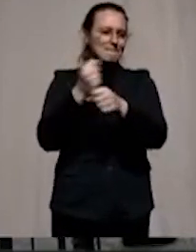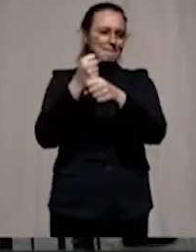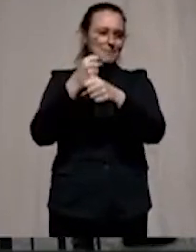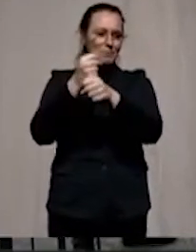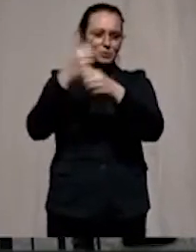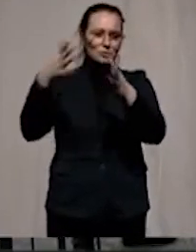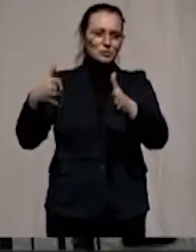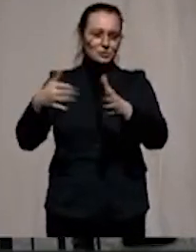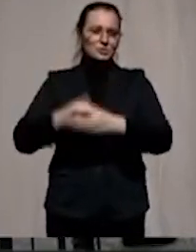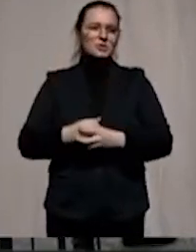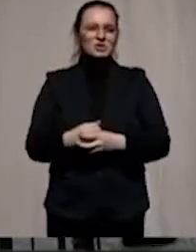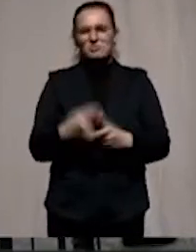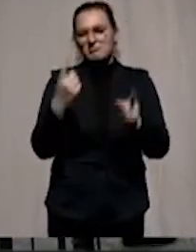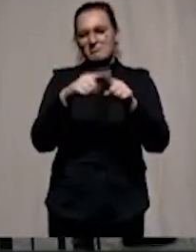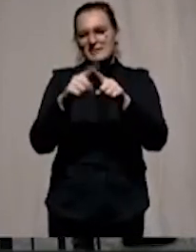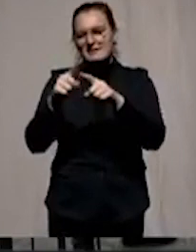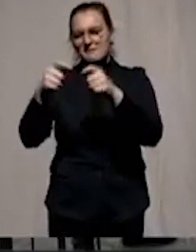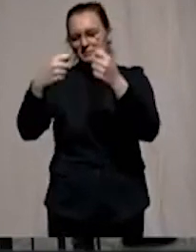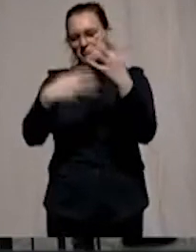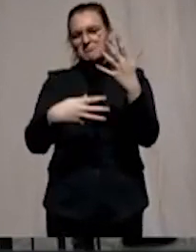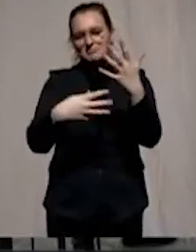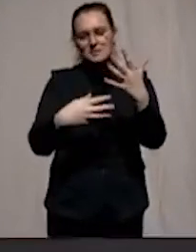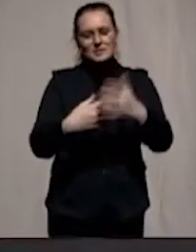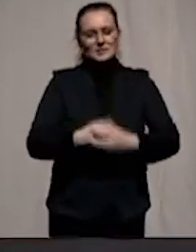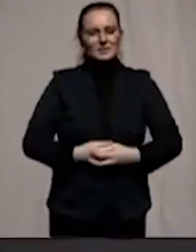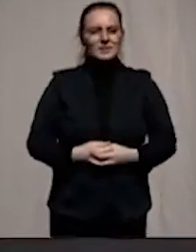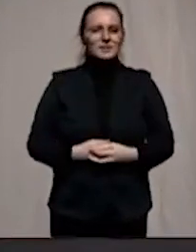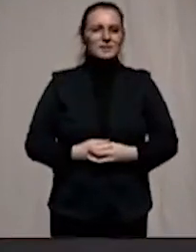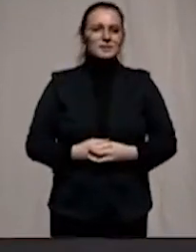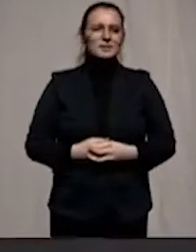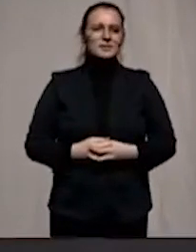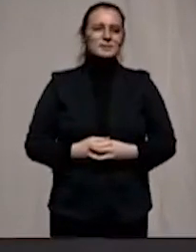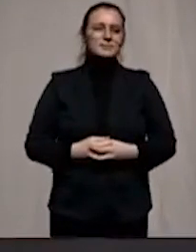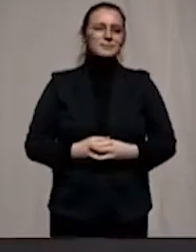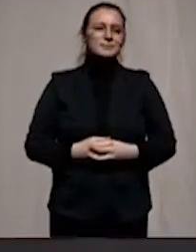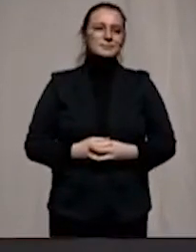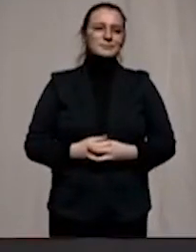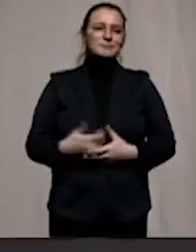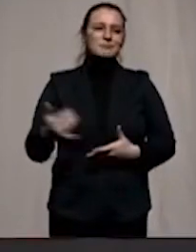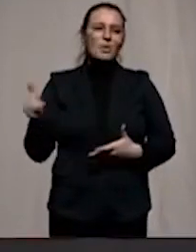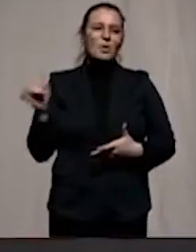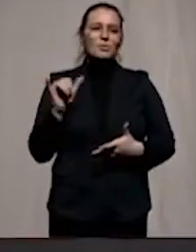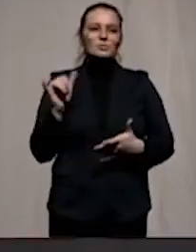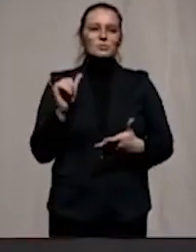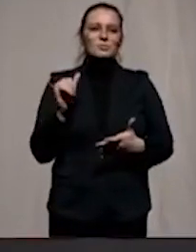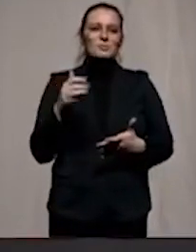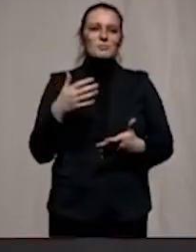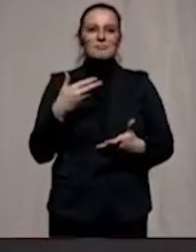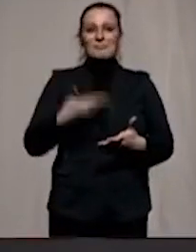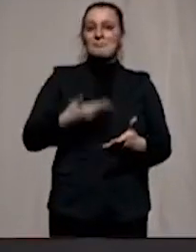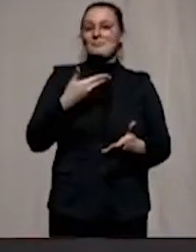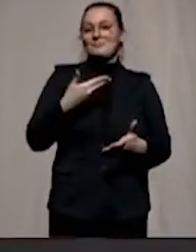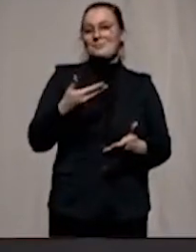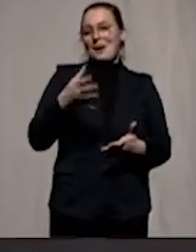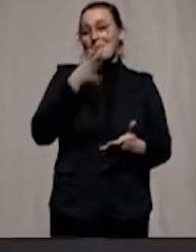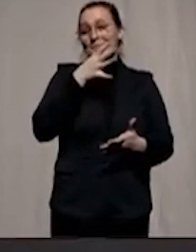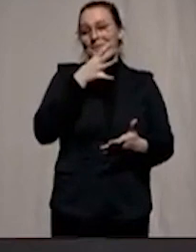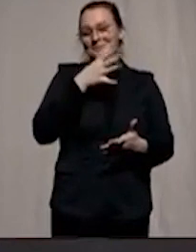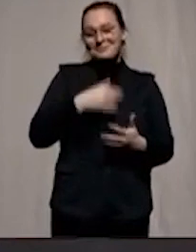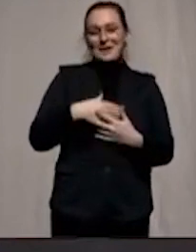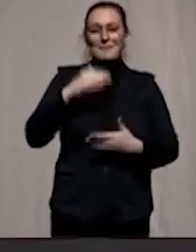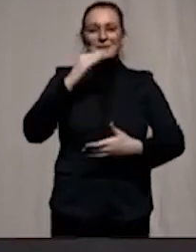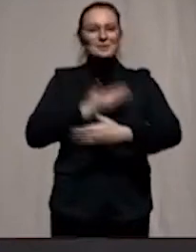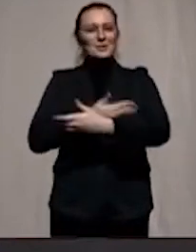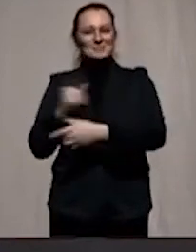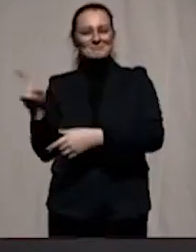for artists, any of that sort of stuff. And another one of my favorite titles, Certified Cool Mom. My daughter's a musician as well, and I couldn't